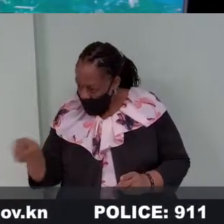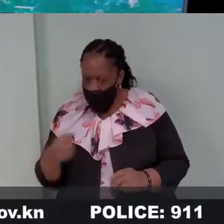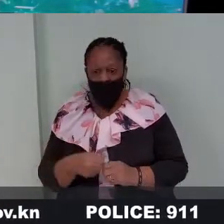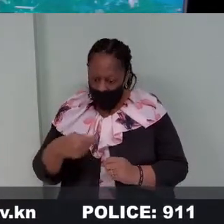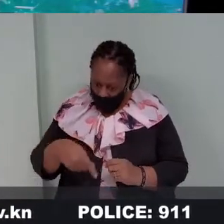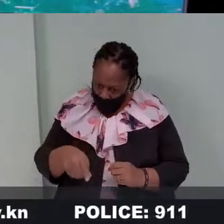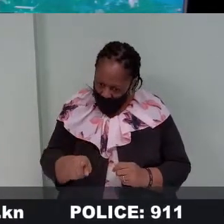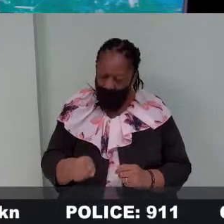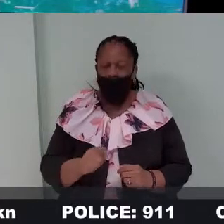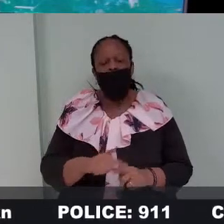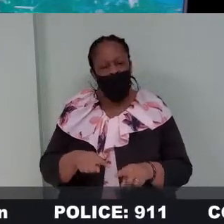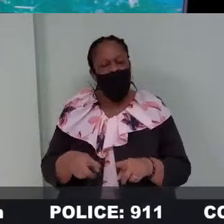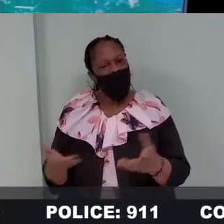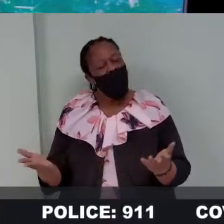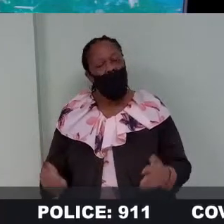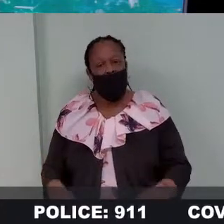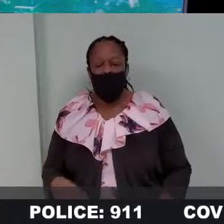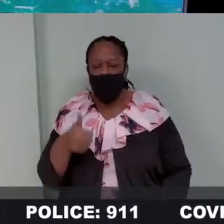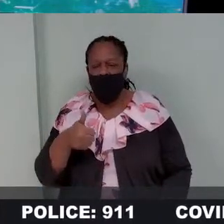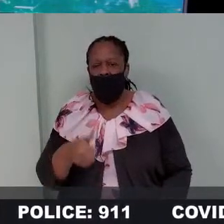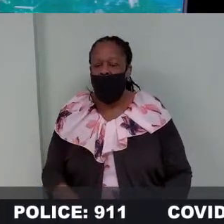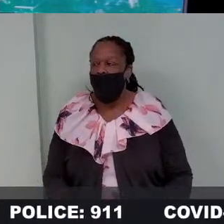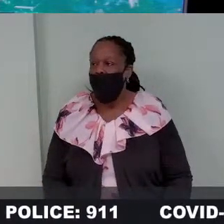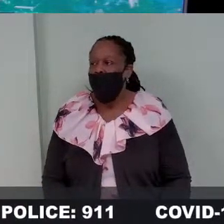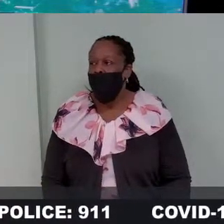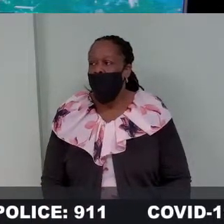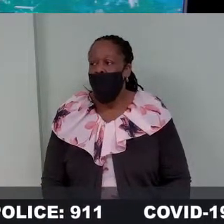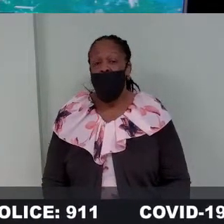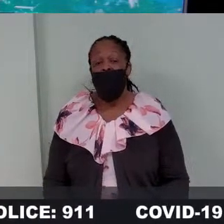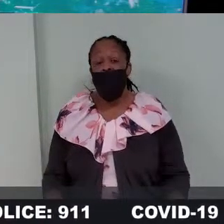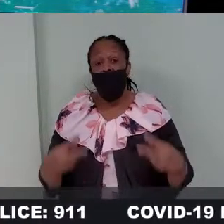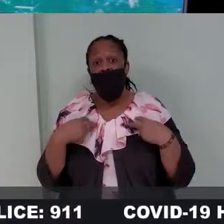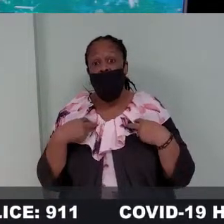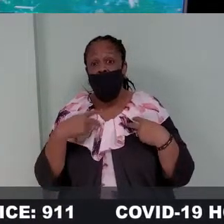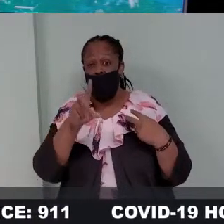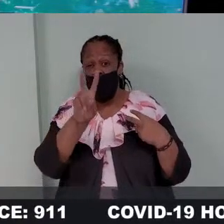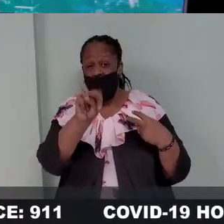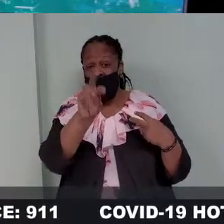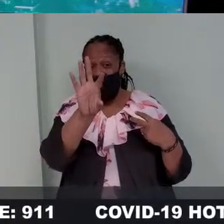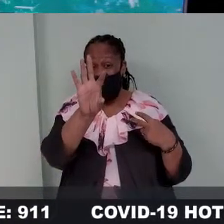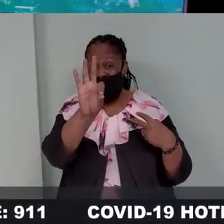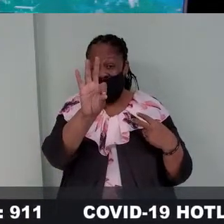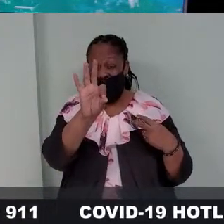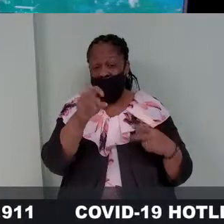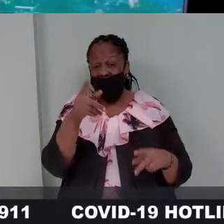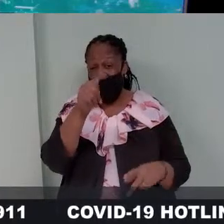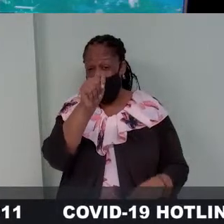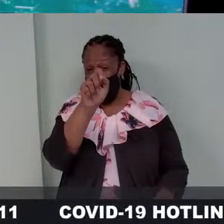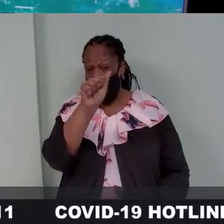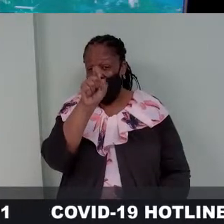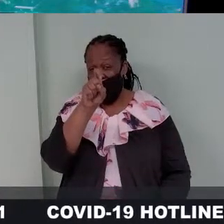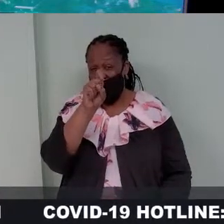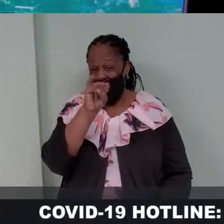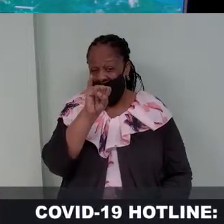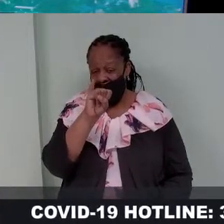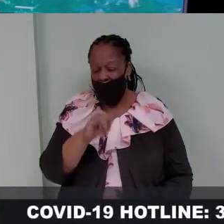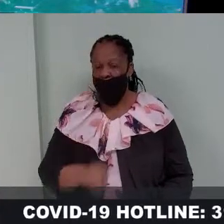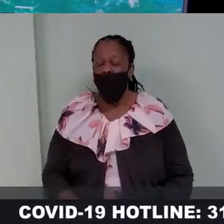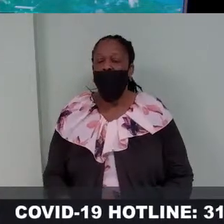transportation. There were a total of 29 taxis operating on Saturday. These were